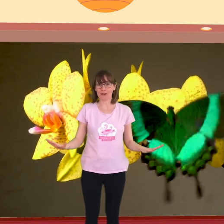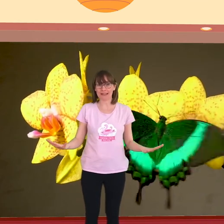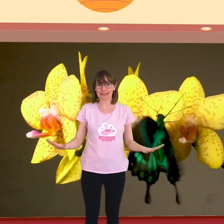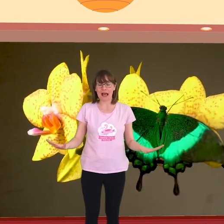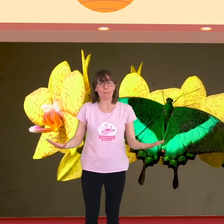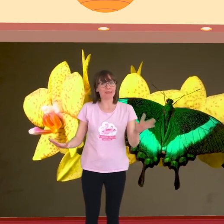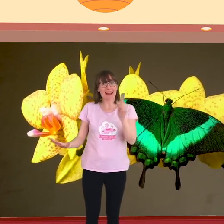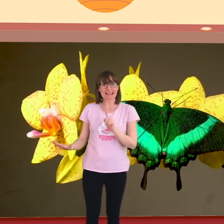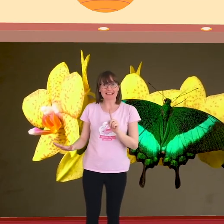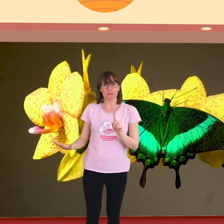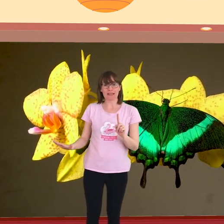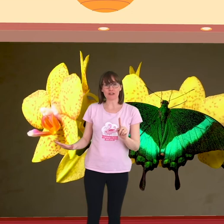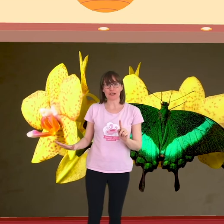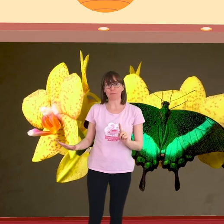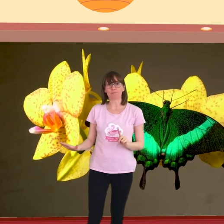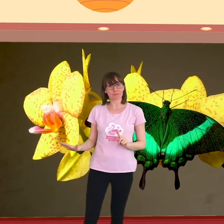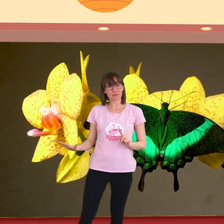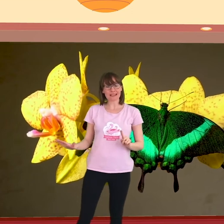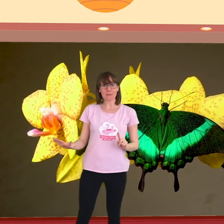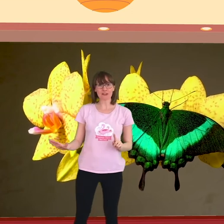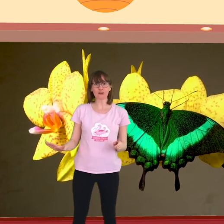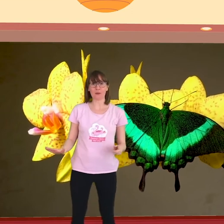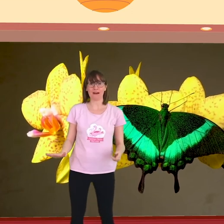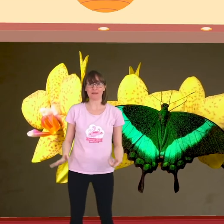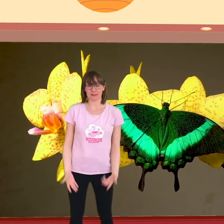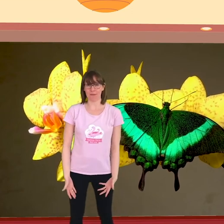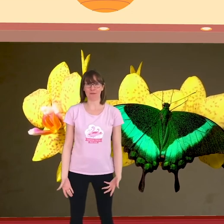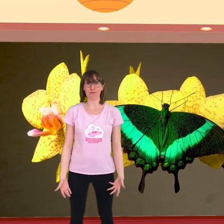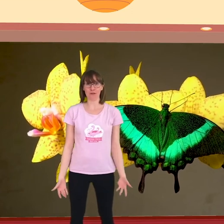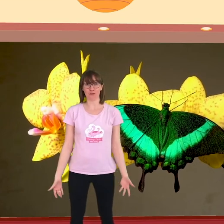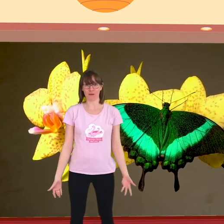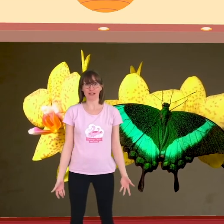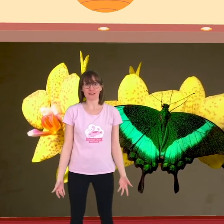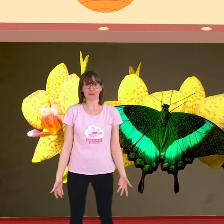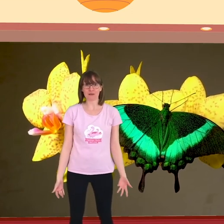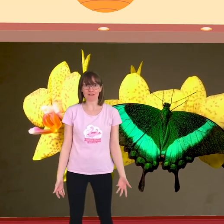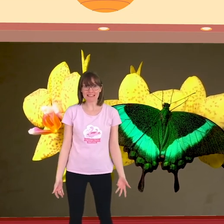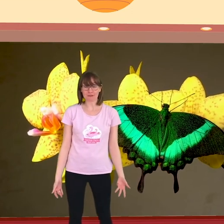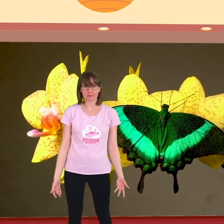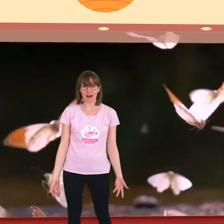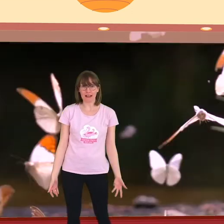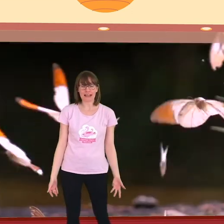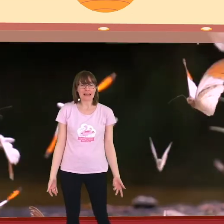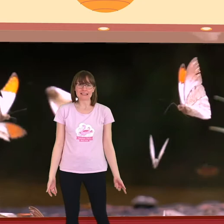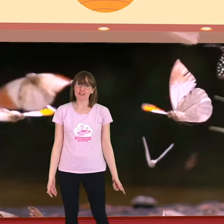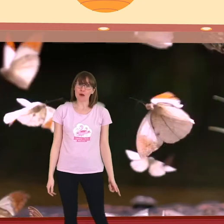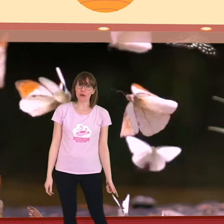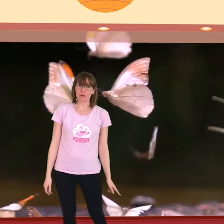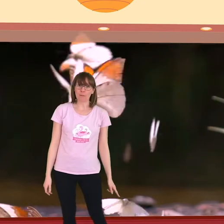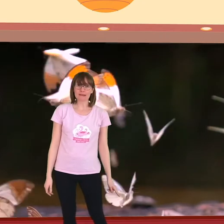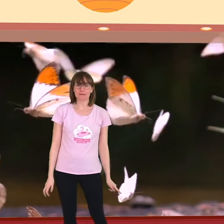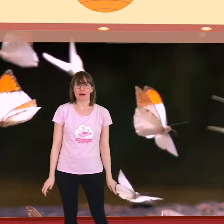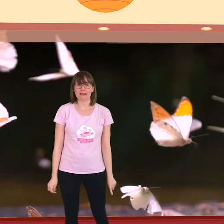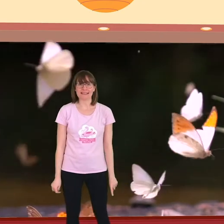in a moment. But the next thing we need to do is make sure we've had some food so that we're ready to fly. Did you